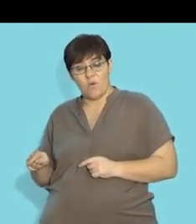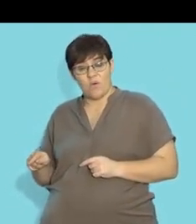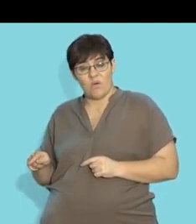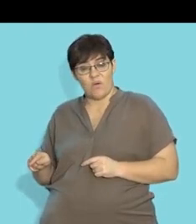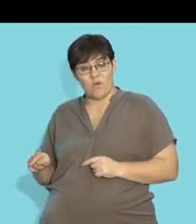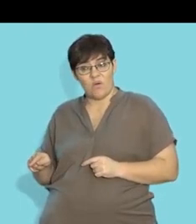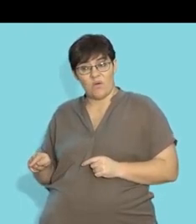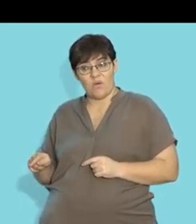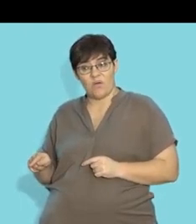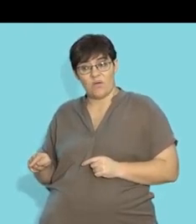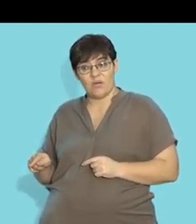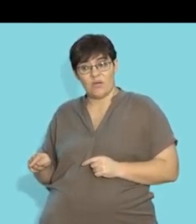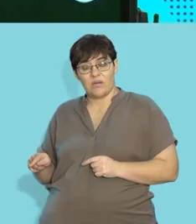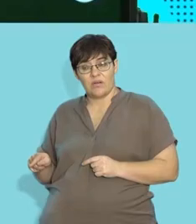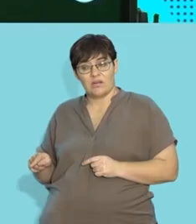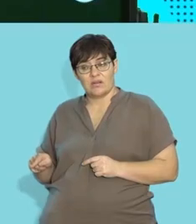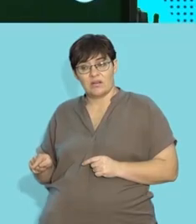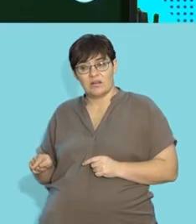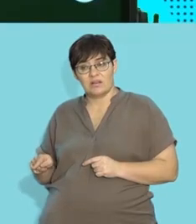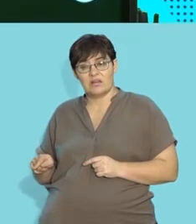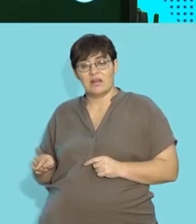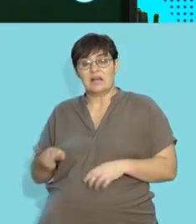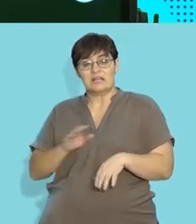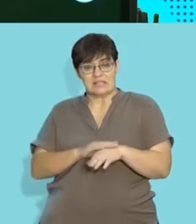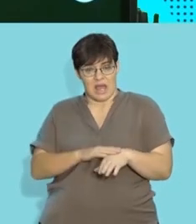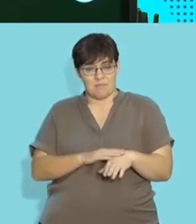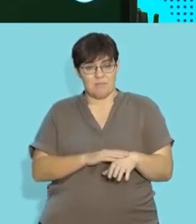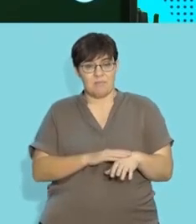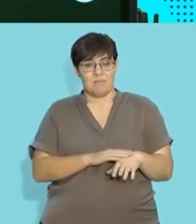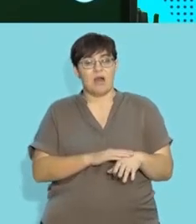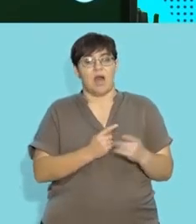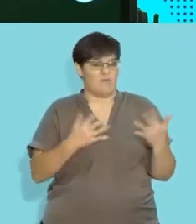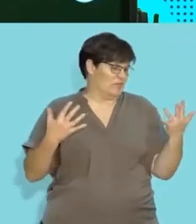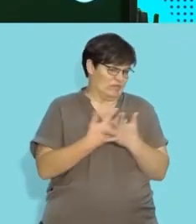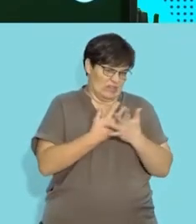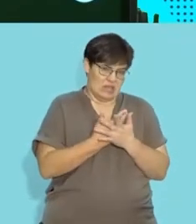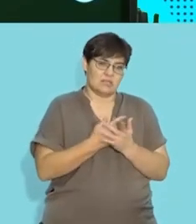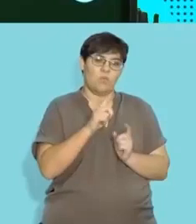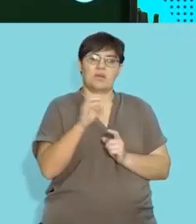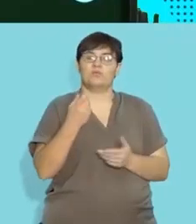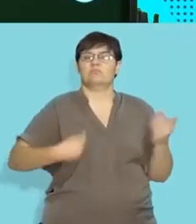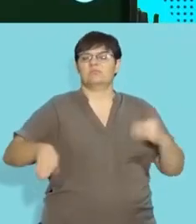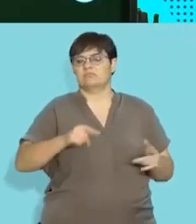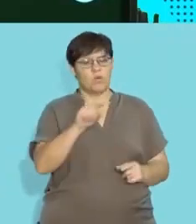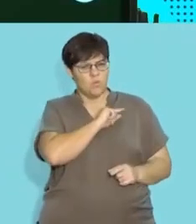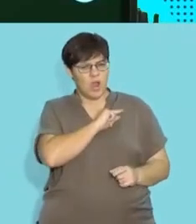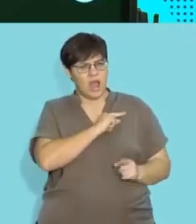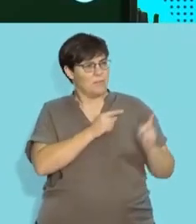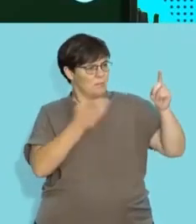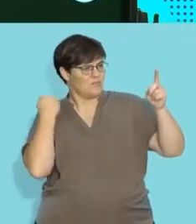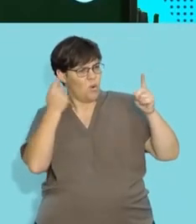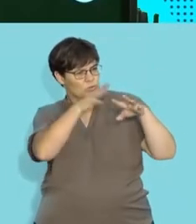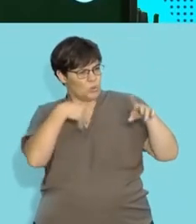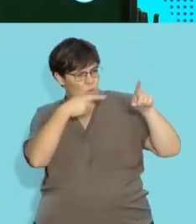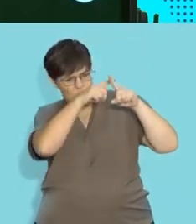there, actually they're taking less time to finish the 100 meter. What could be the